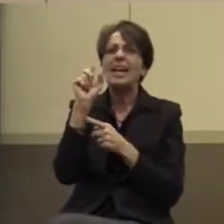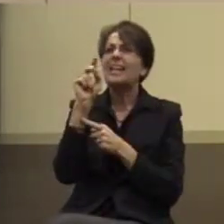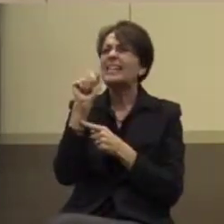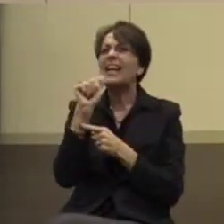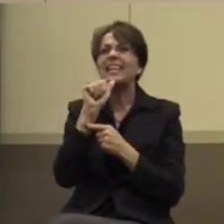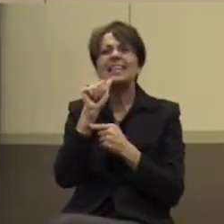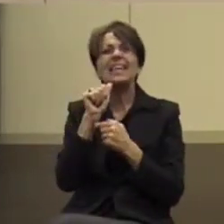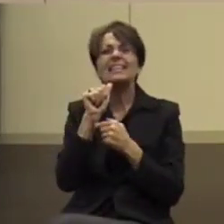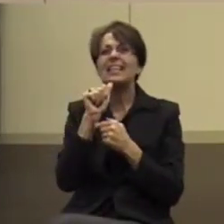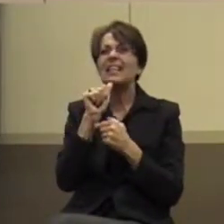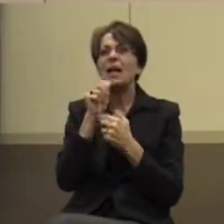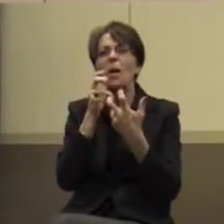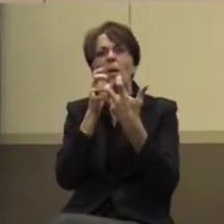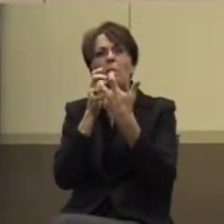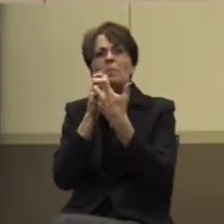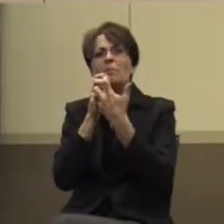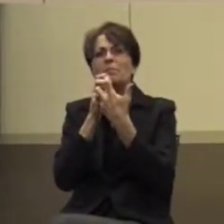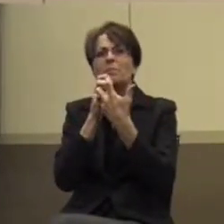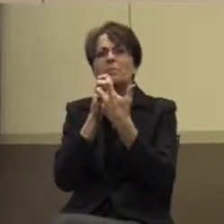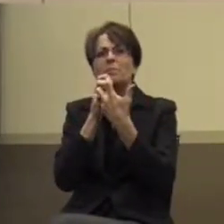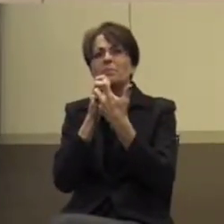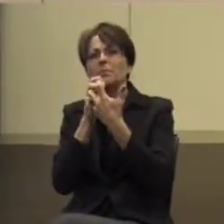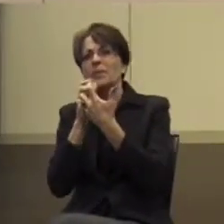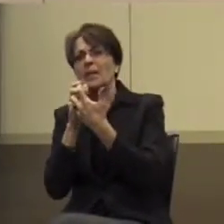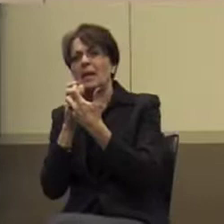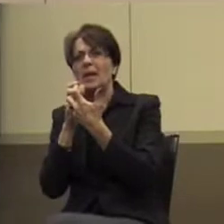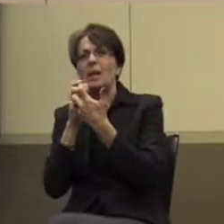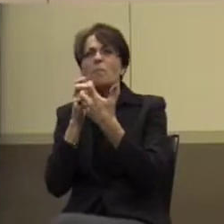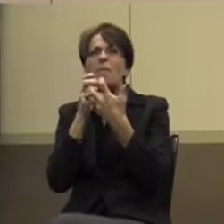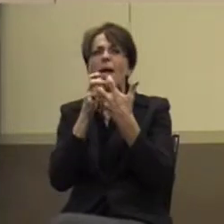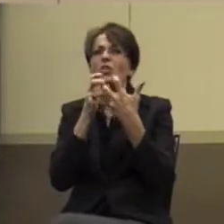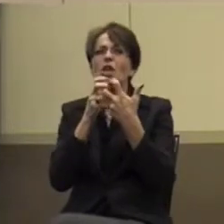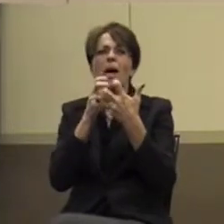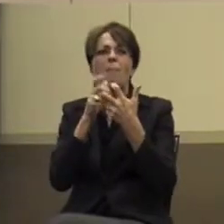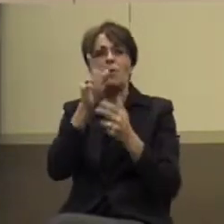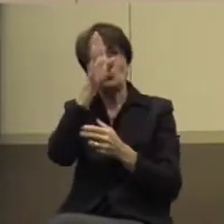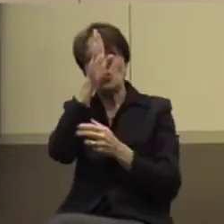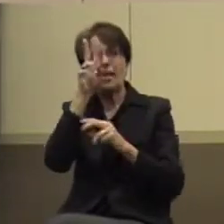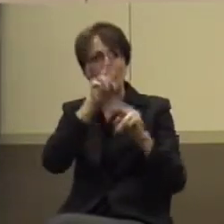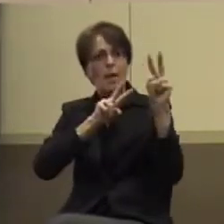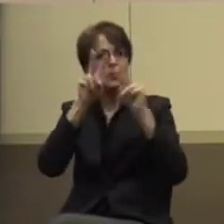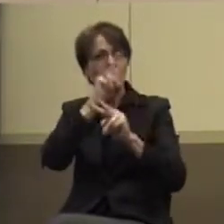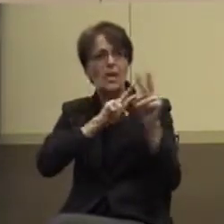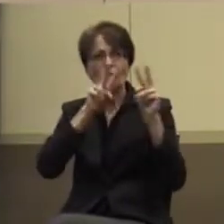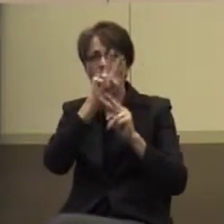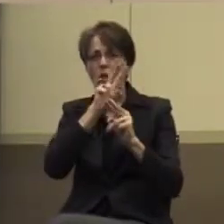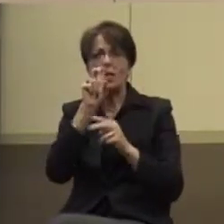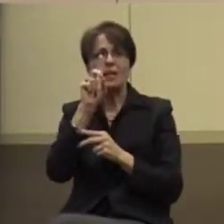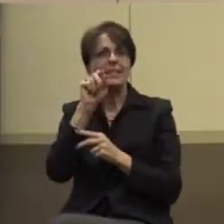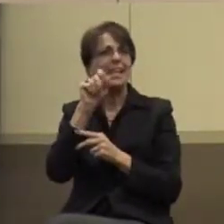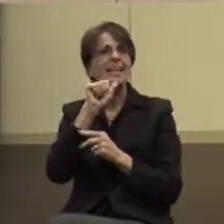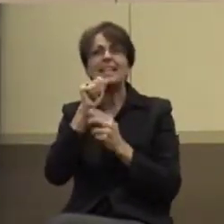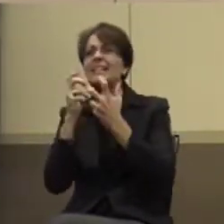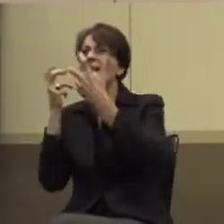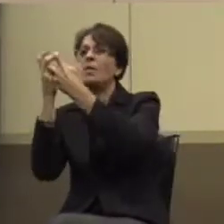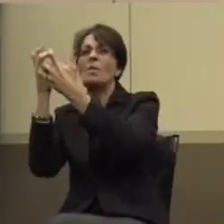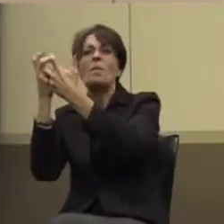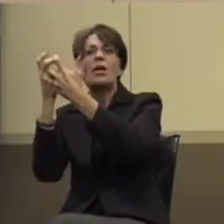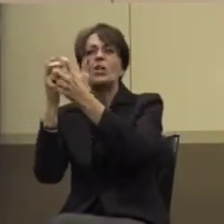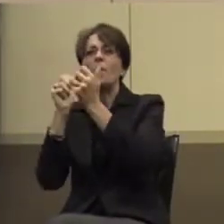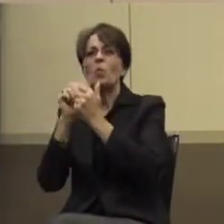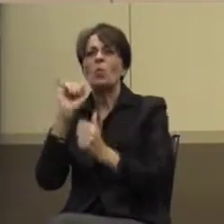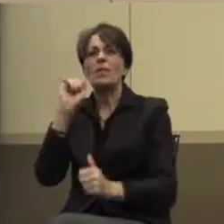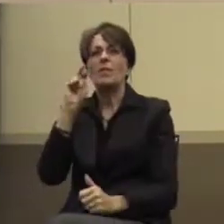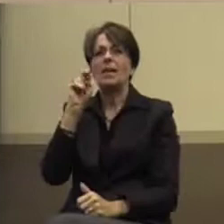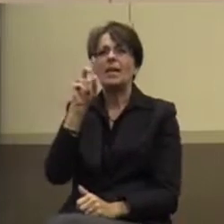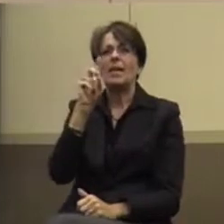doesn't match up. The direct observational data may not match up perfectly with the indirect observational data, like from the